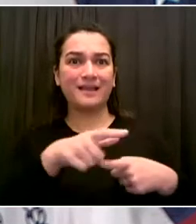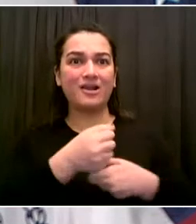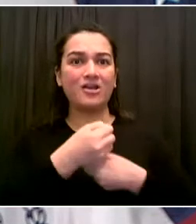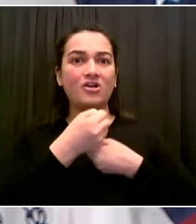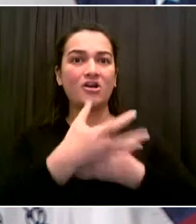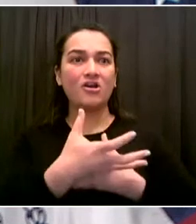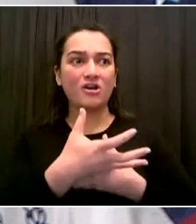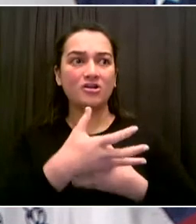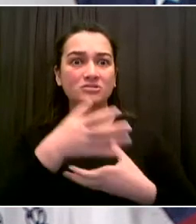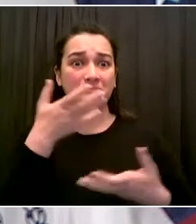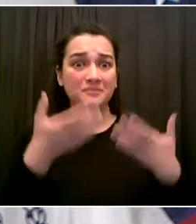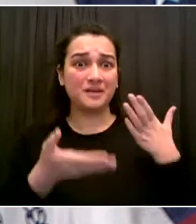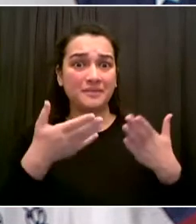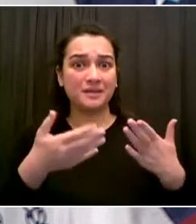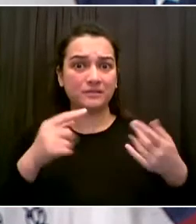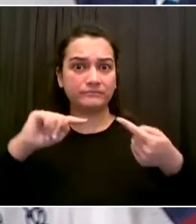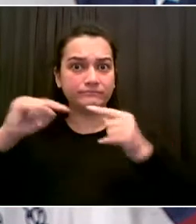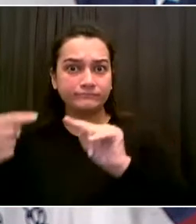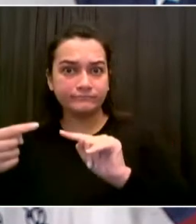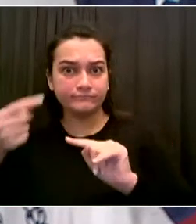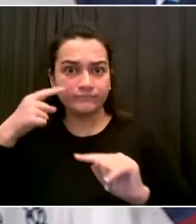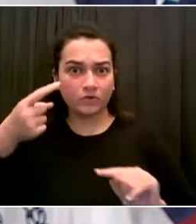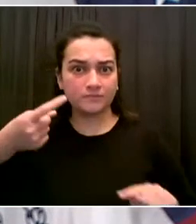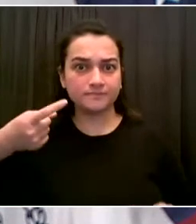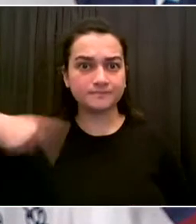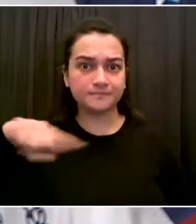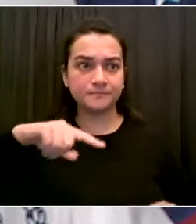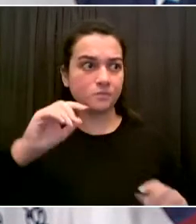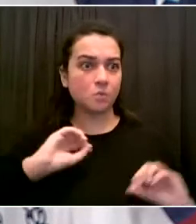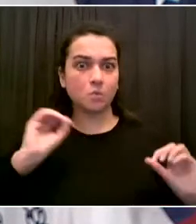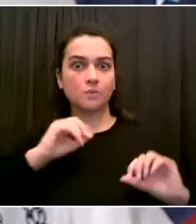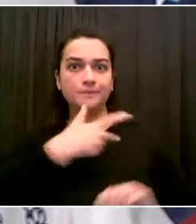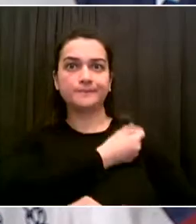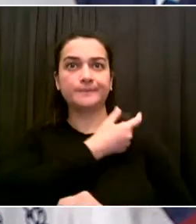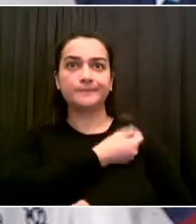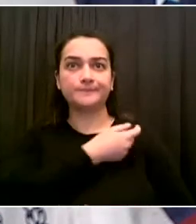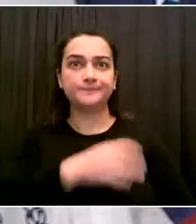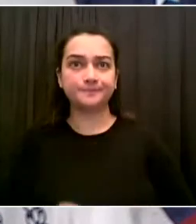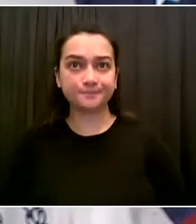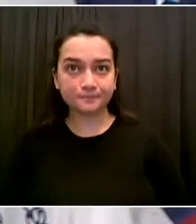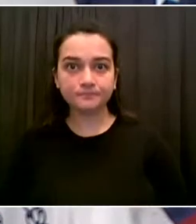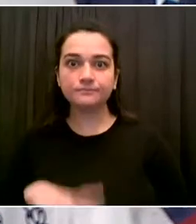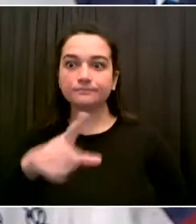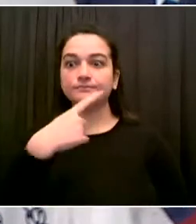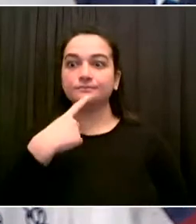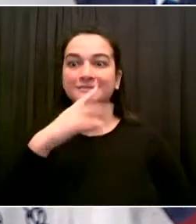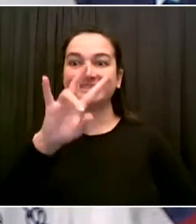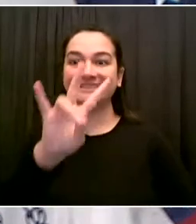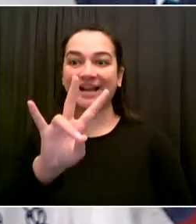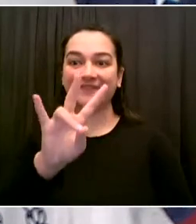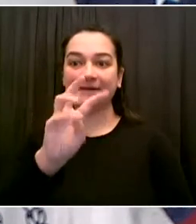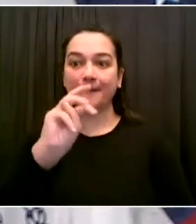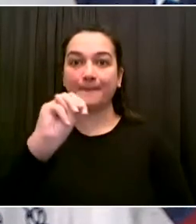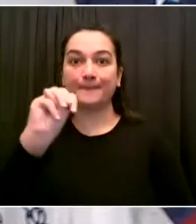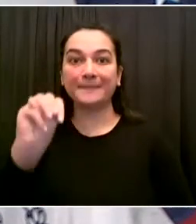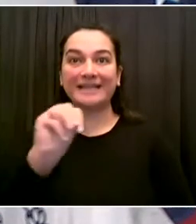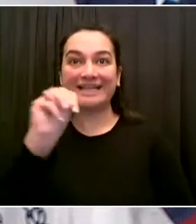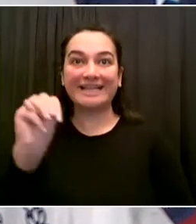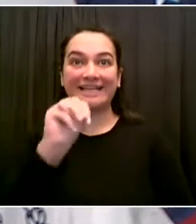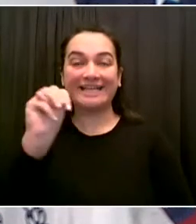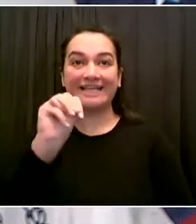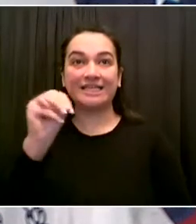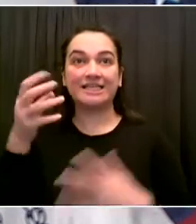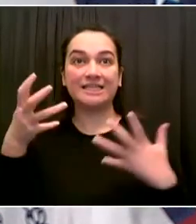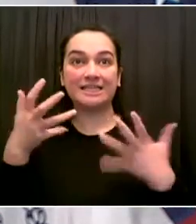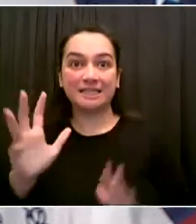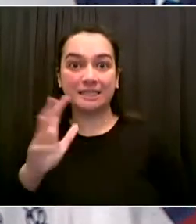out of nearly 7 million doses administered, and second of all, that it might remind people of advice they were given that